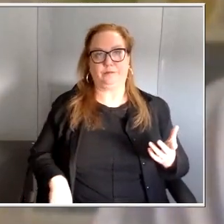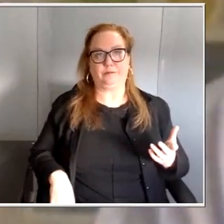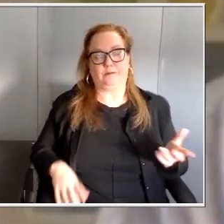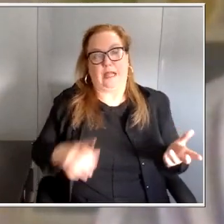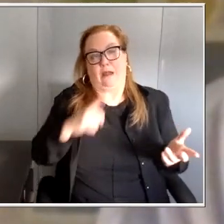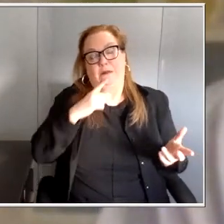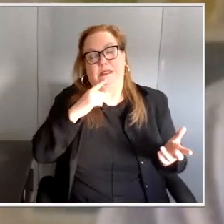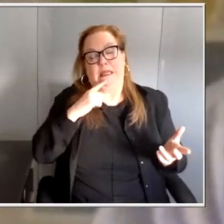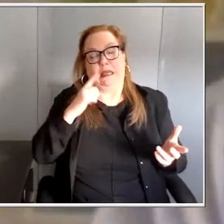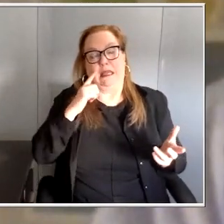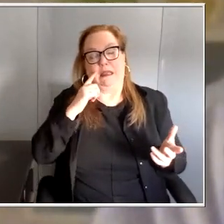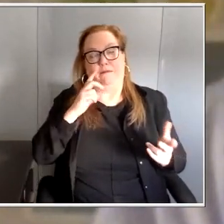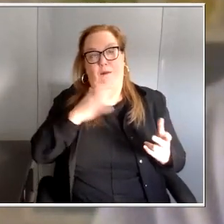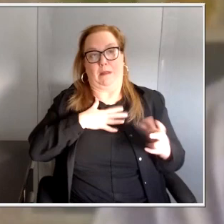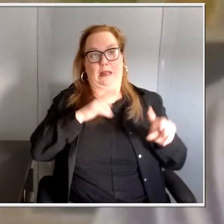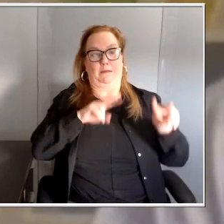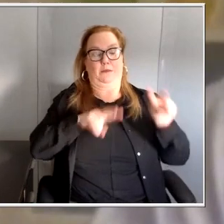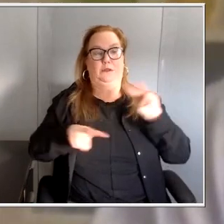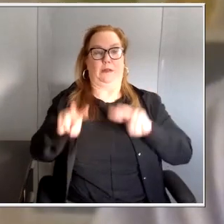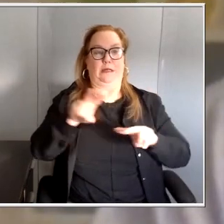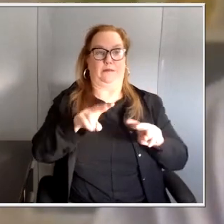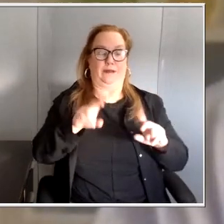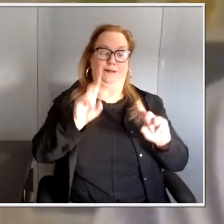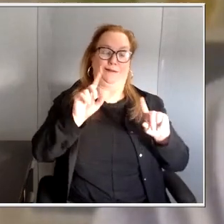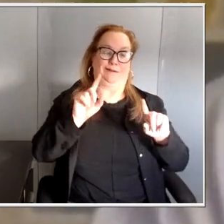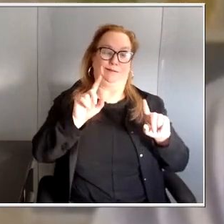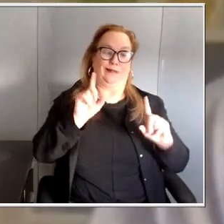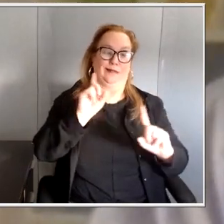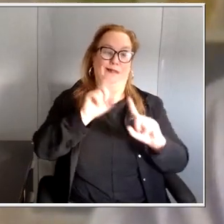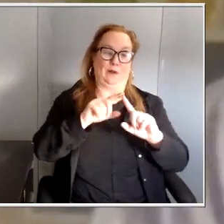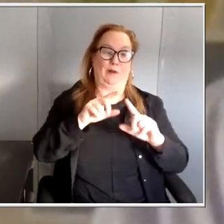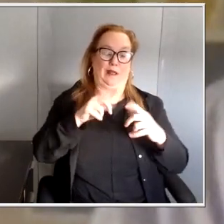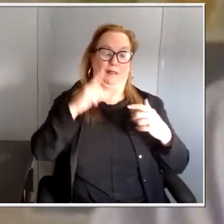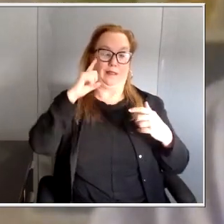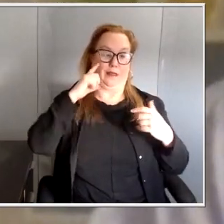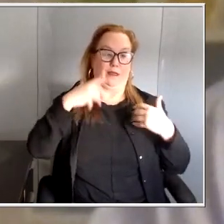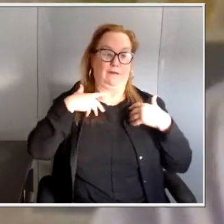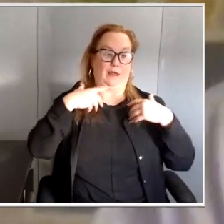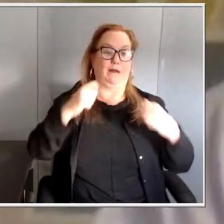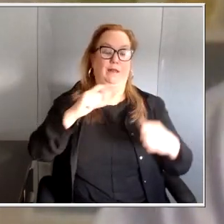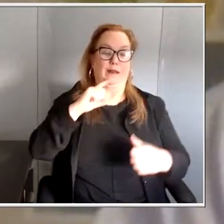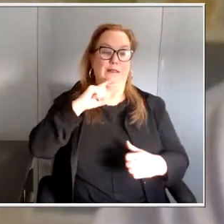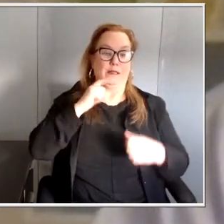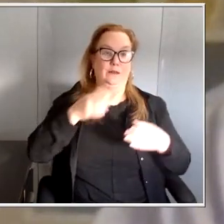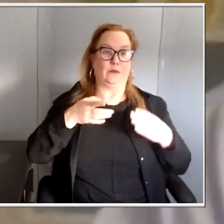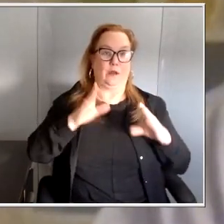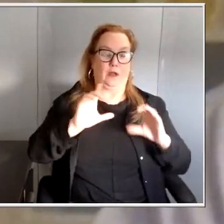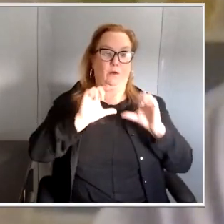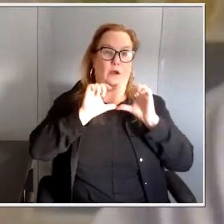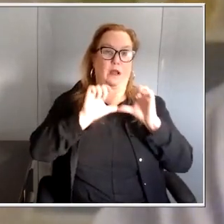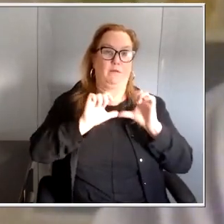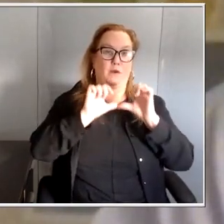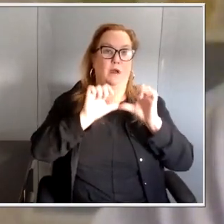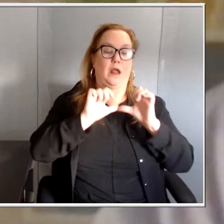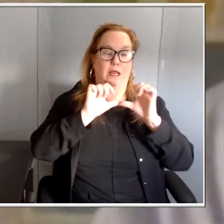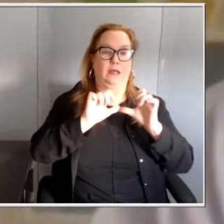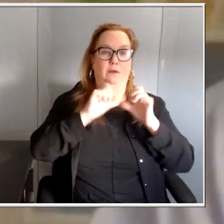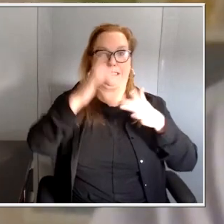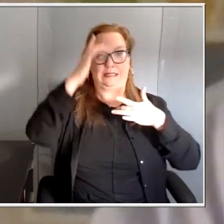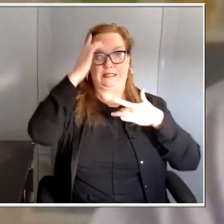say that until we really take health seriously in this country, we're going to have some real problems with ongoing chronic disease, and it's